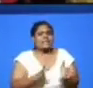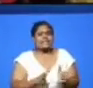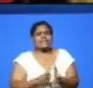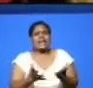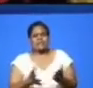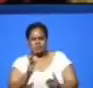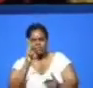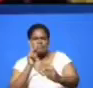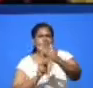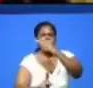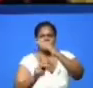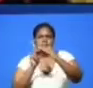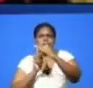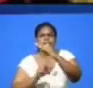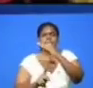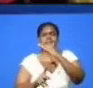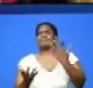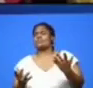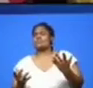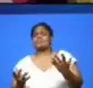shall prophesy